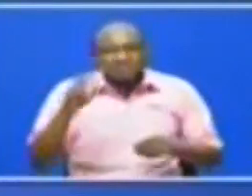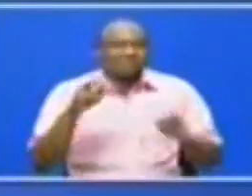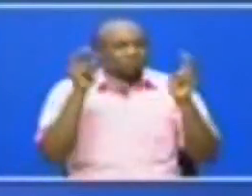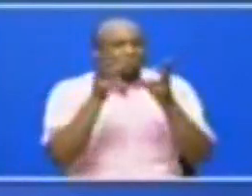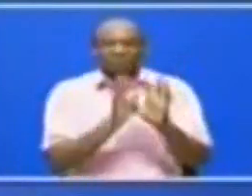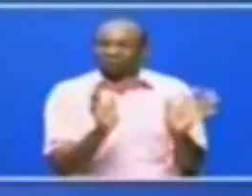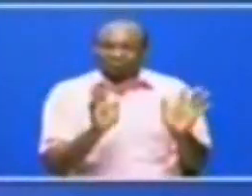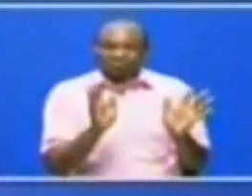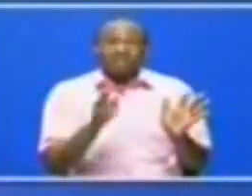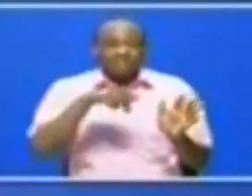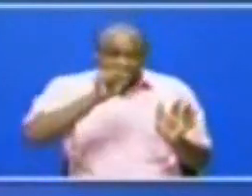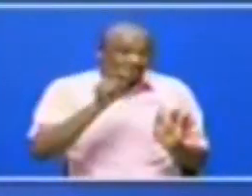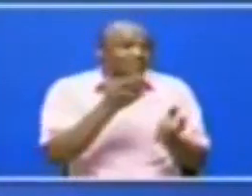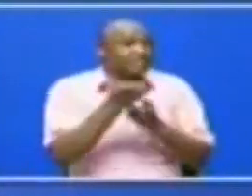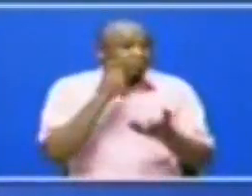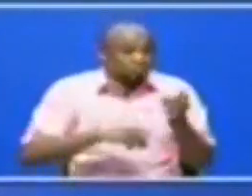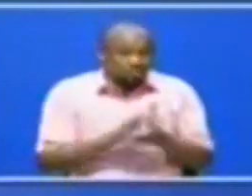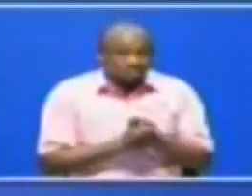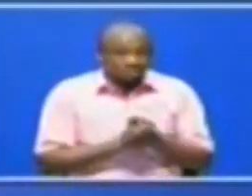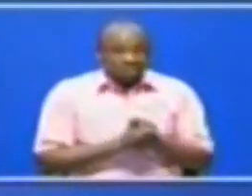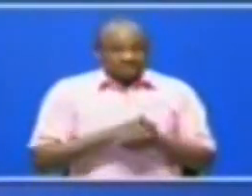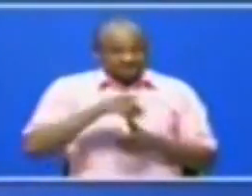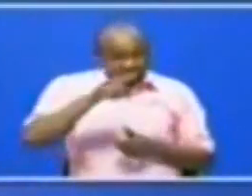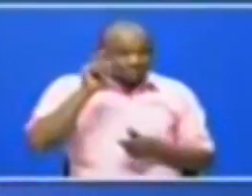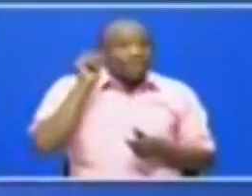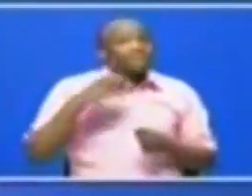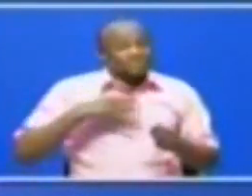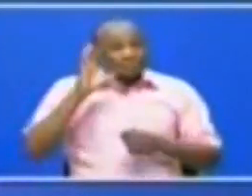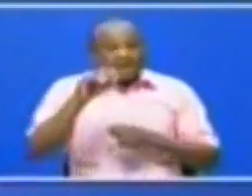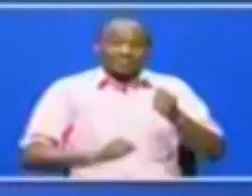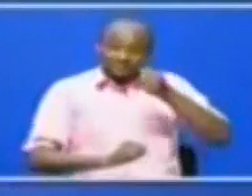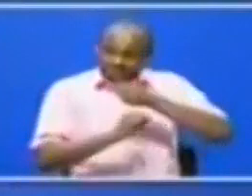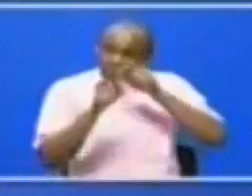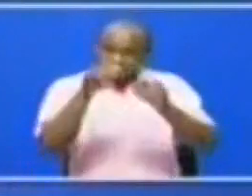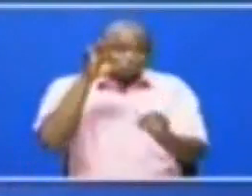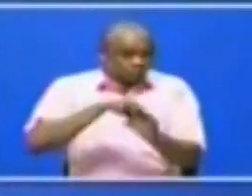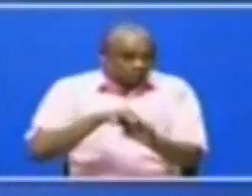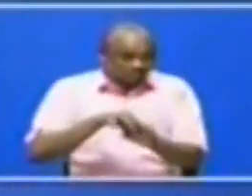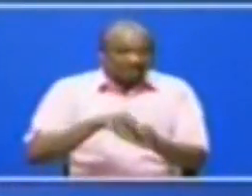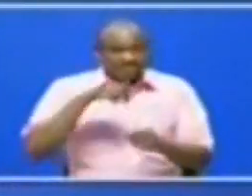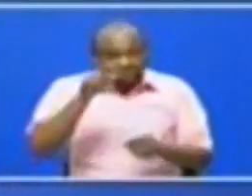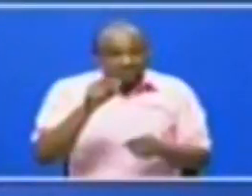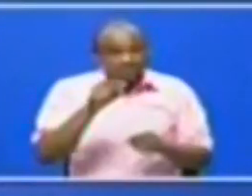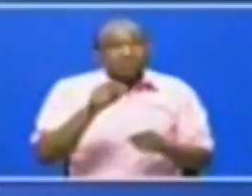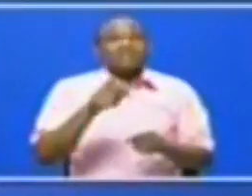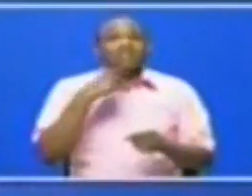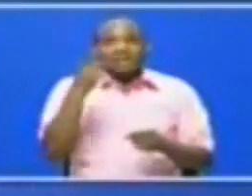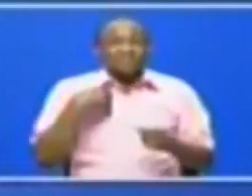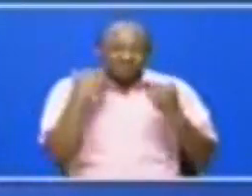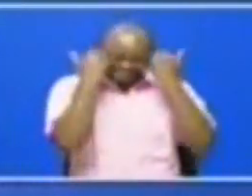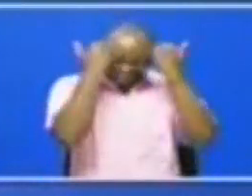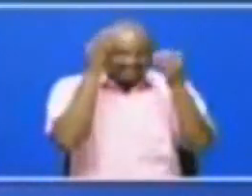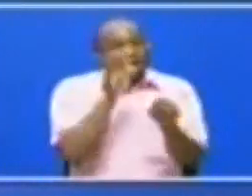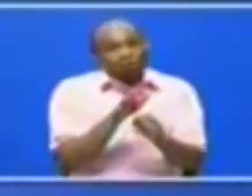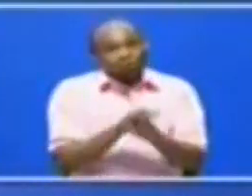and desperately needs is to have its people come out to support them and not depress the same people, because